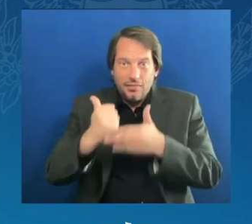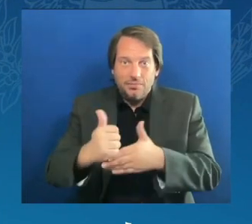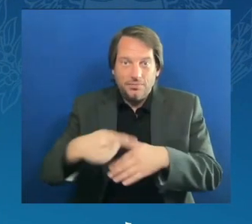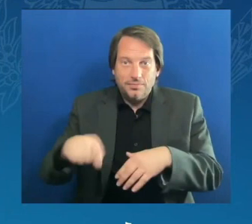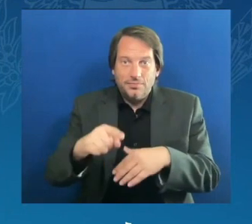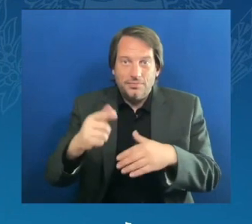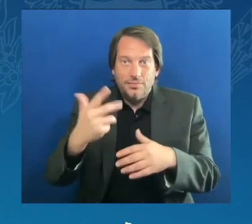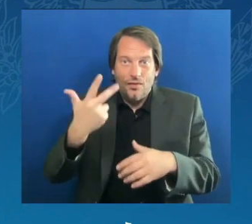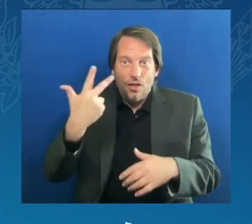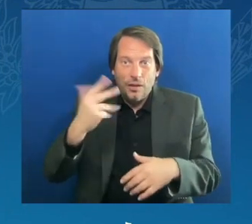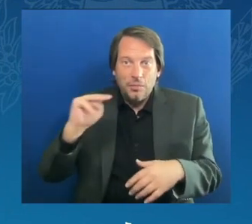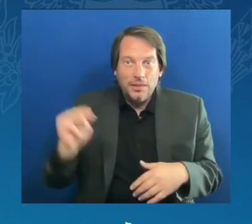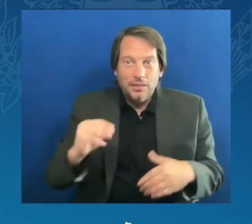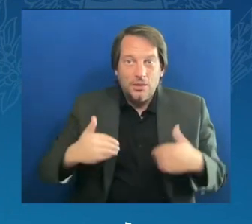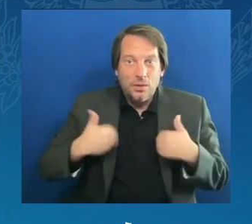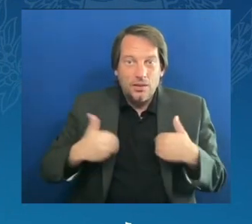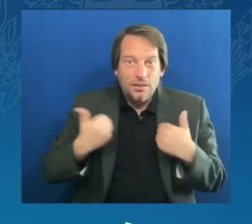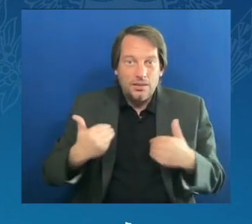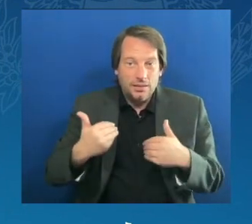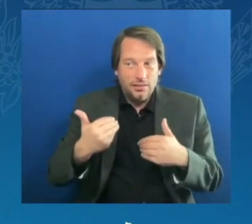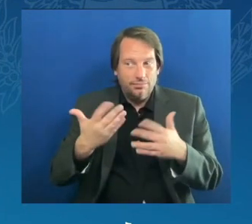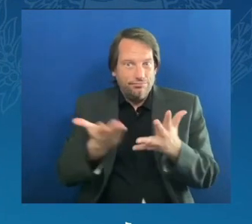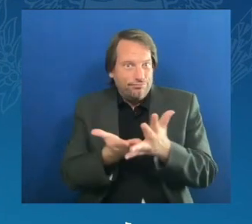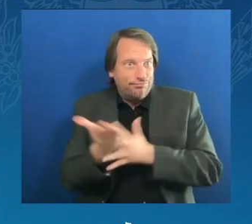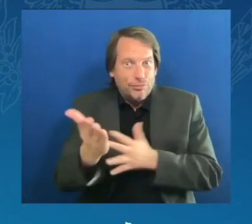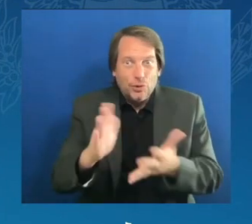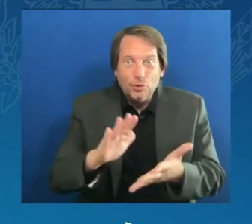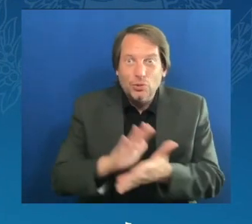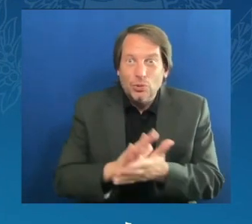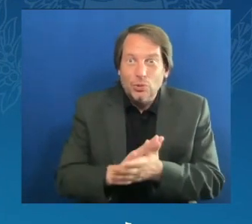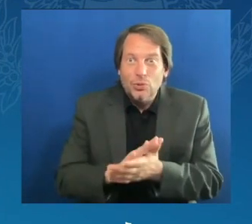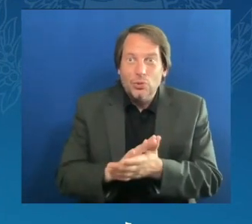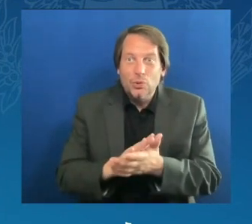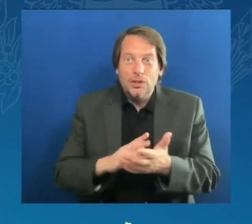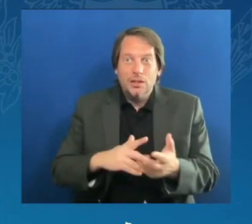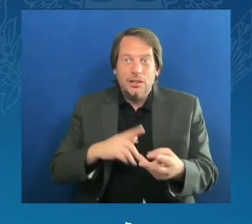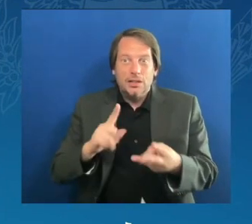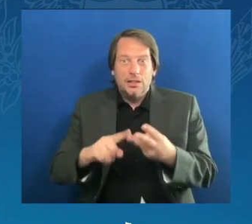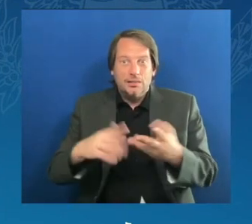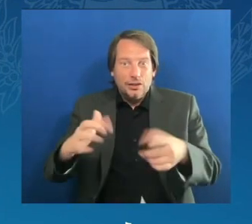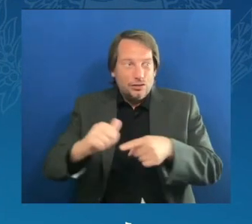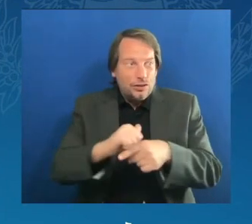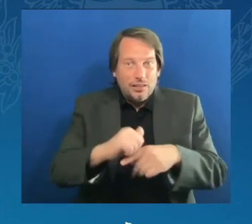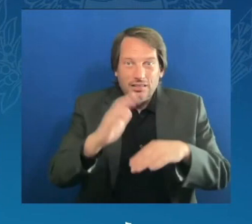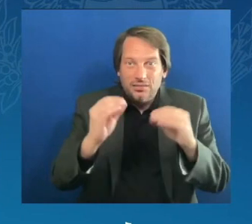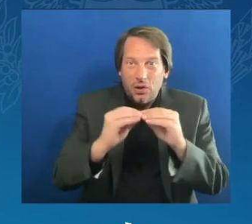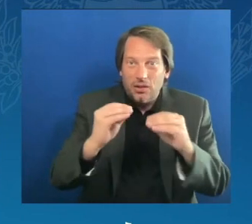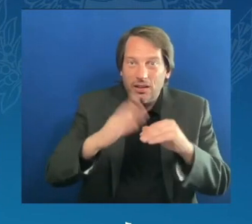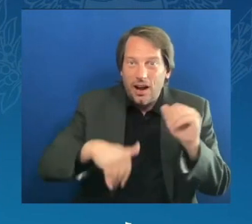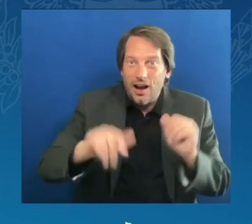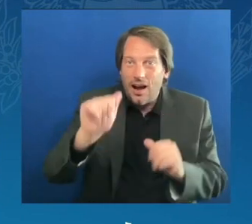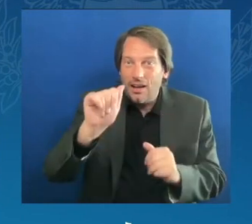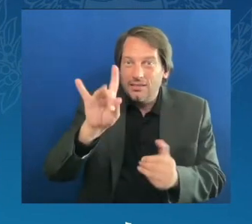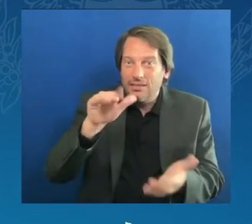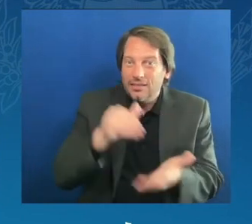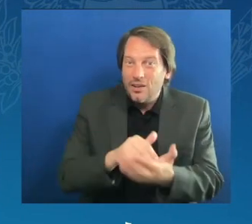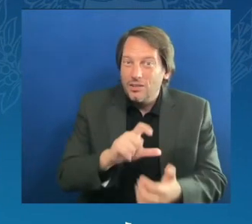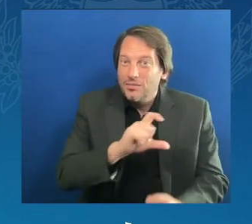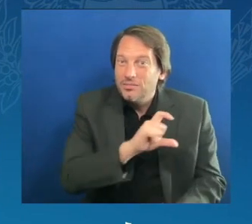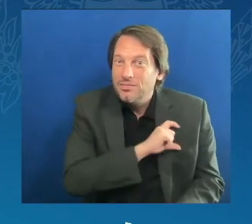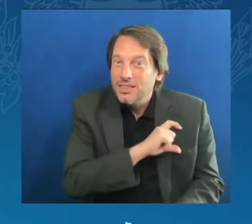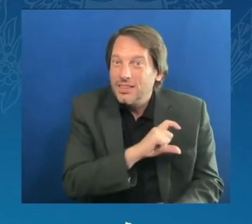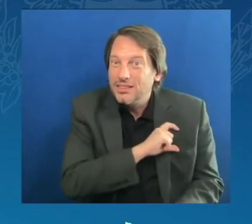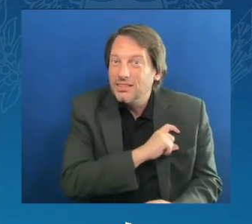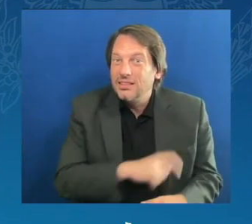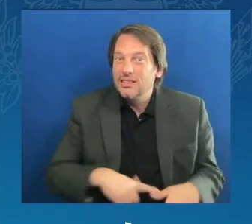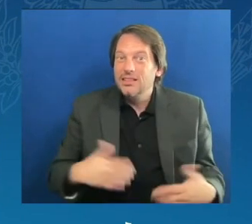than 18,000 police officers and nearly 27,000 people to strengthen judicial systems.